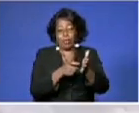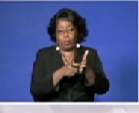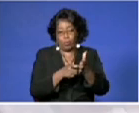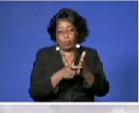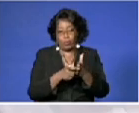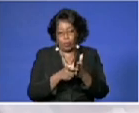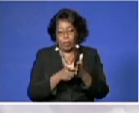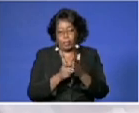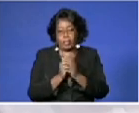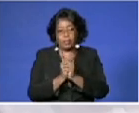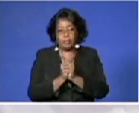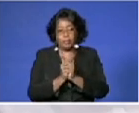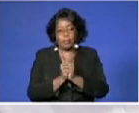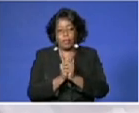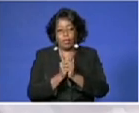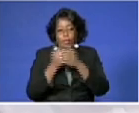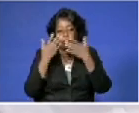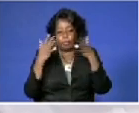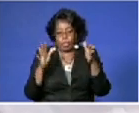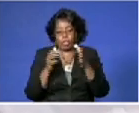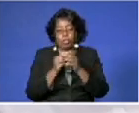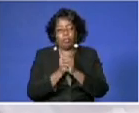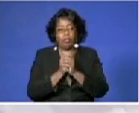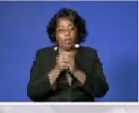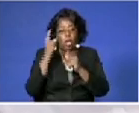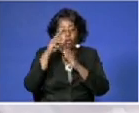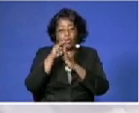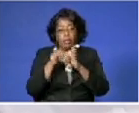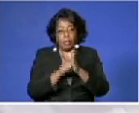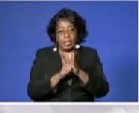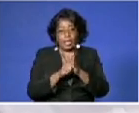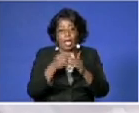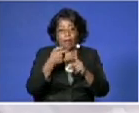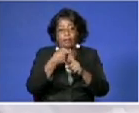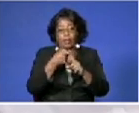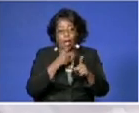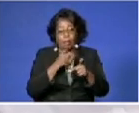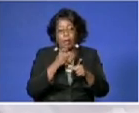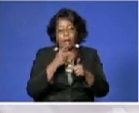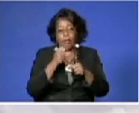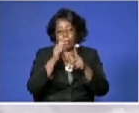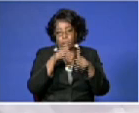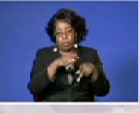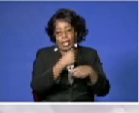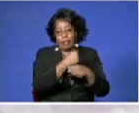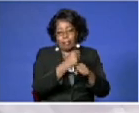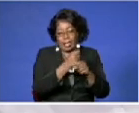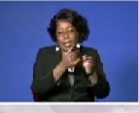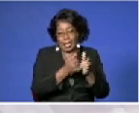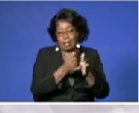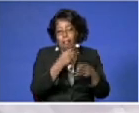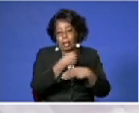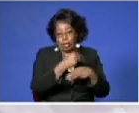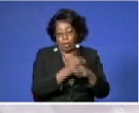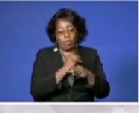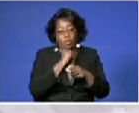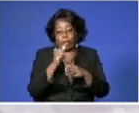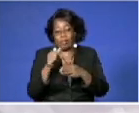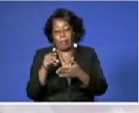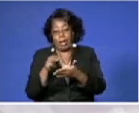agreed that the vaccine must come from the manufacturer, not from a